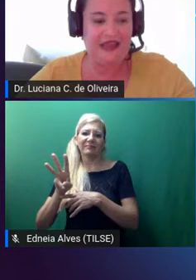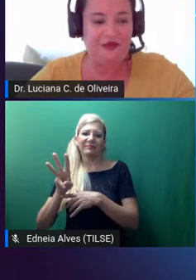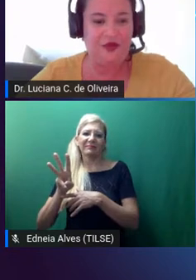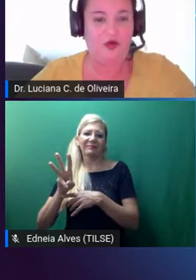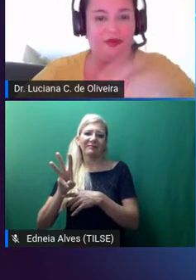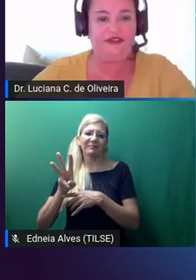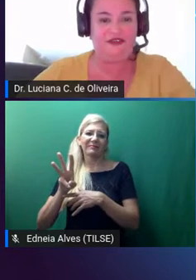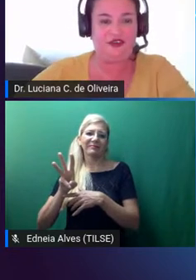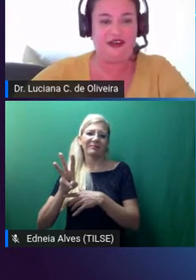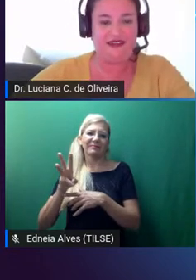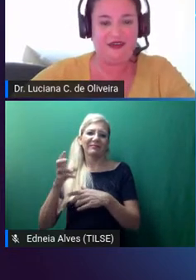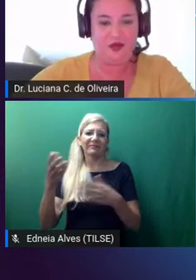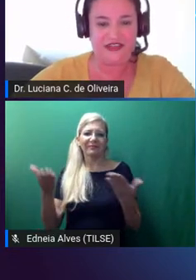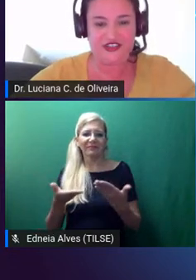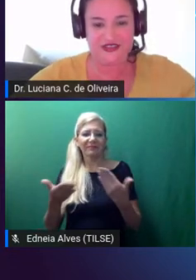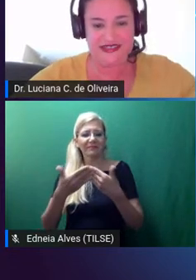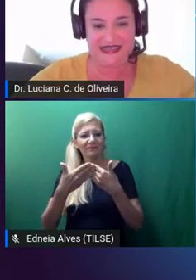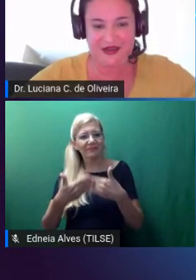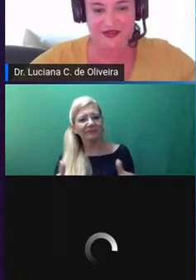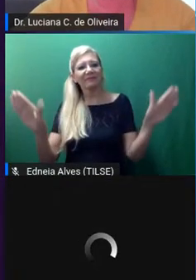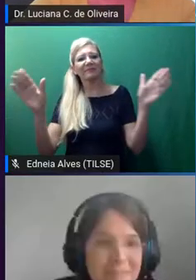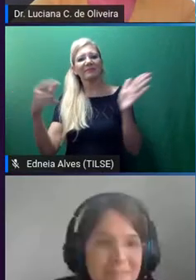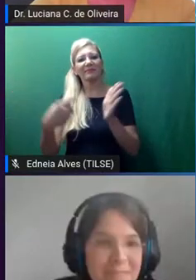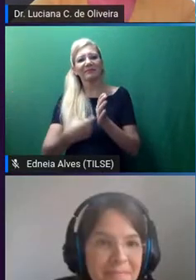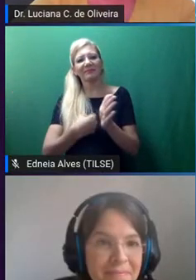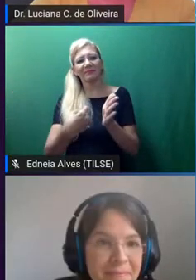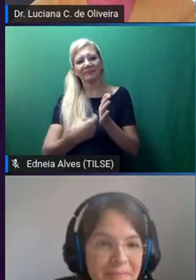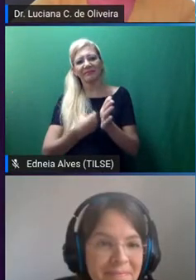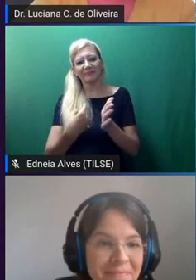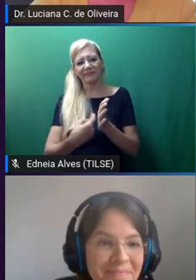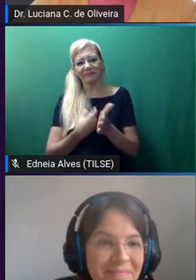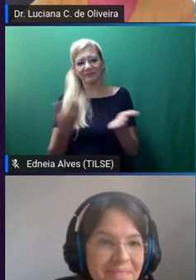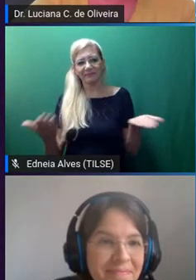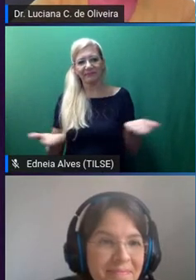and I will open for questions now.